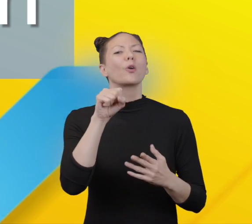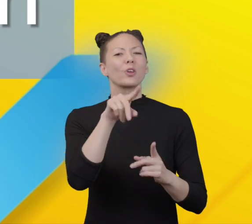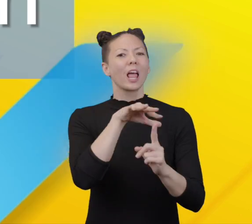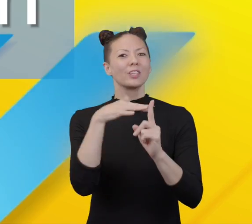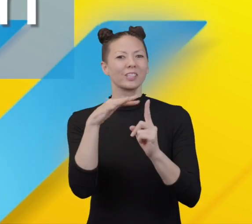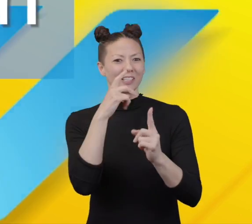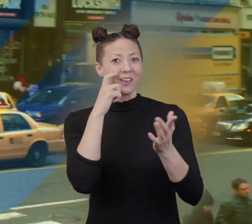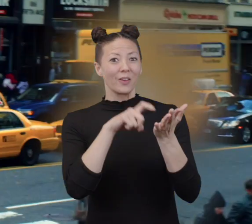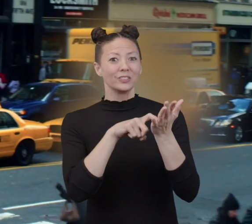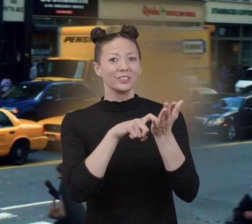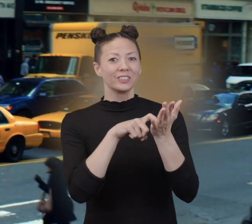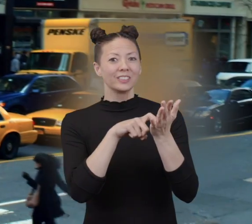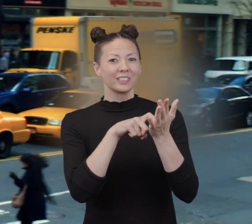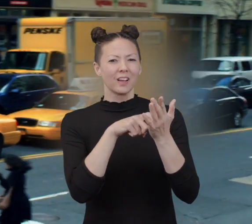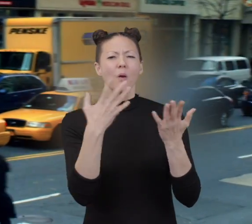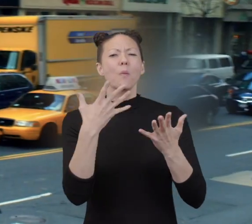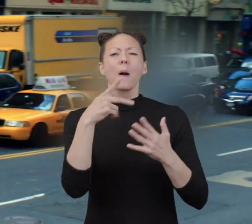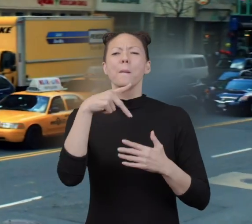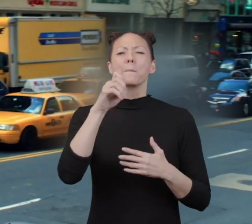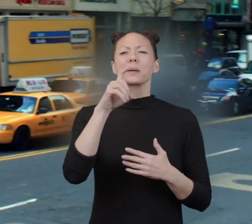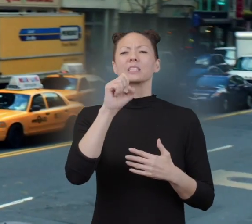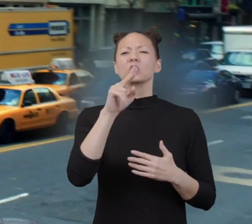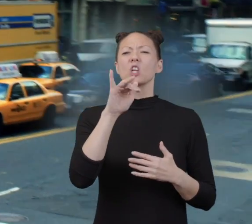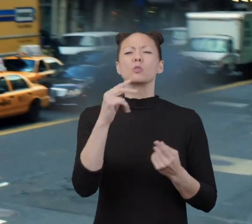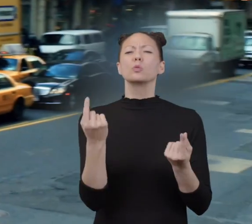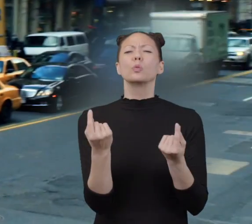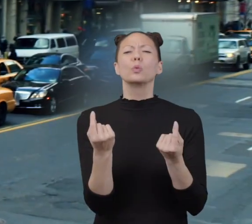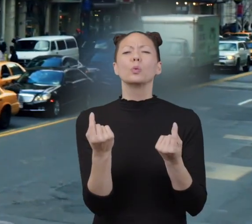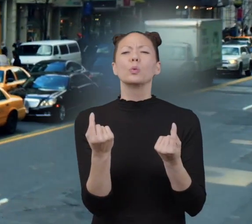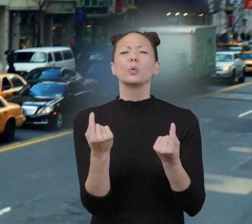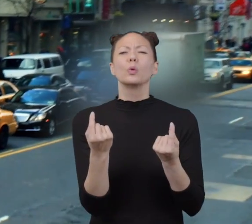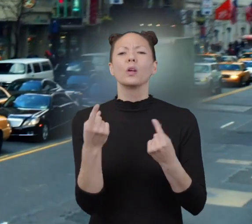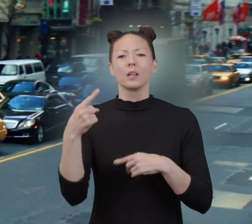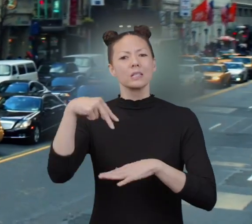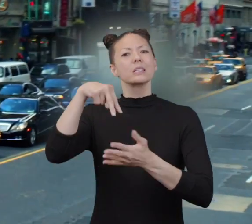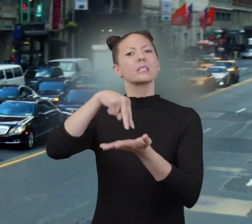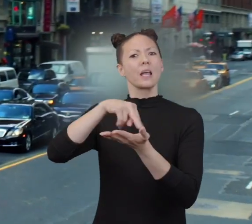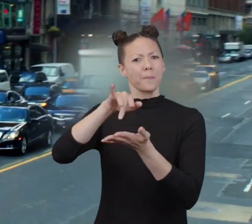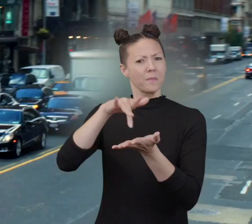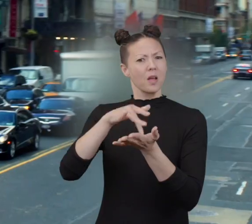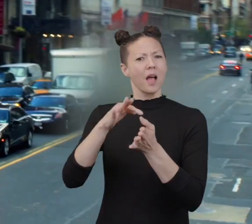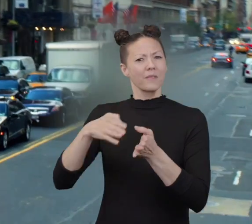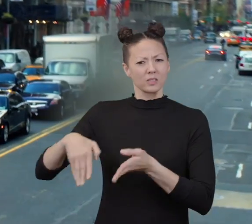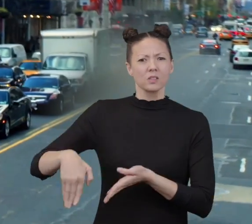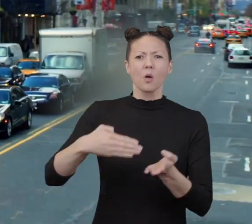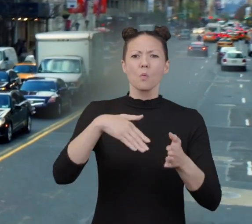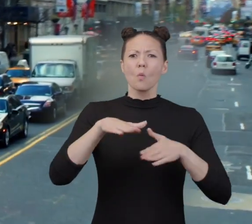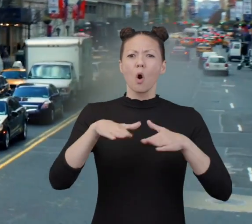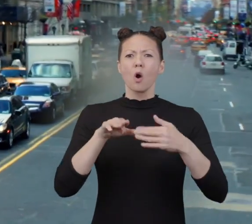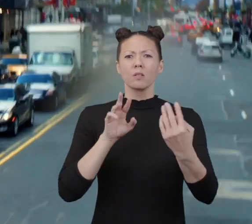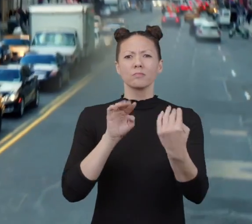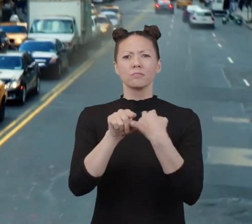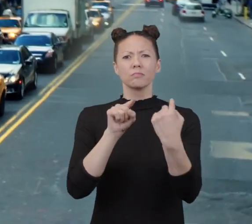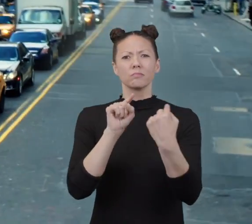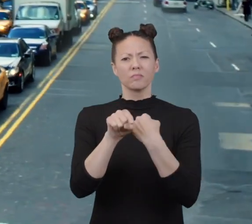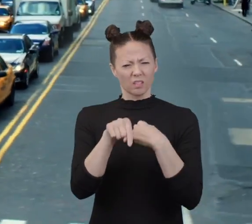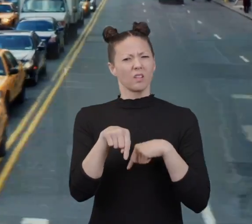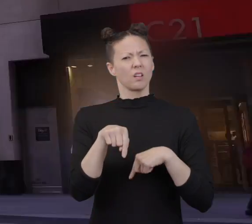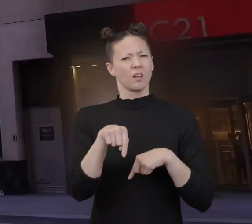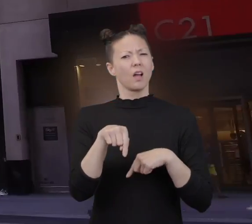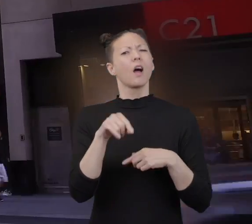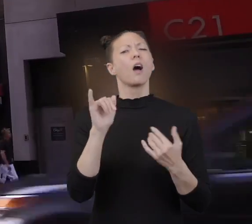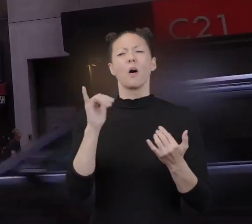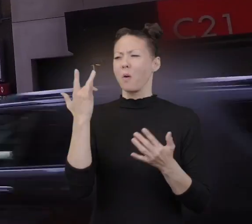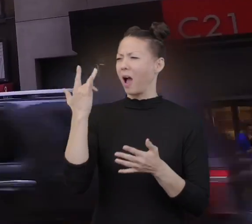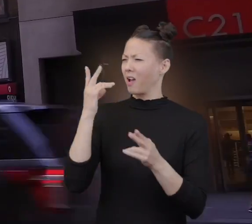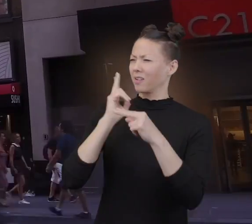sentence. What is the pedestrian doing? Standing in the middle of the crosswalk, right? So